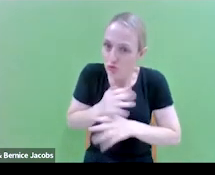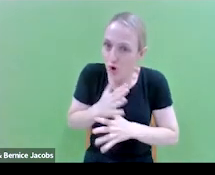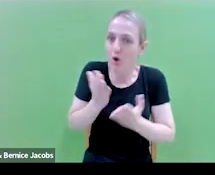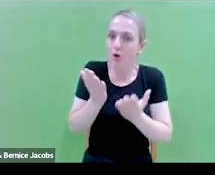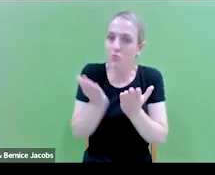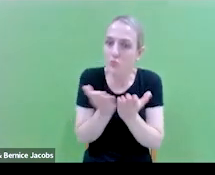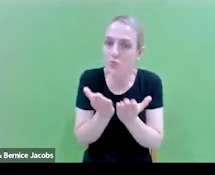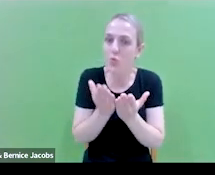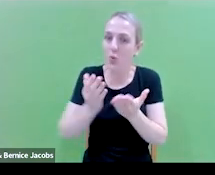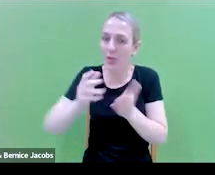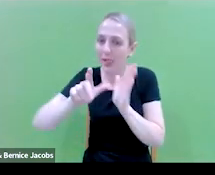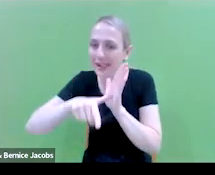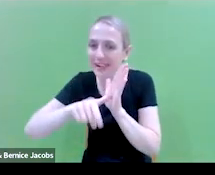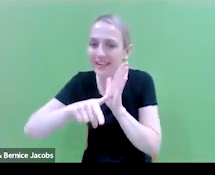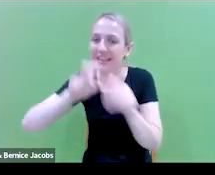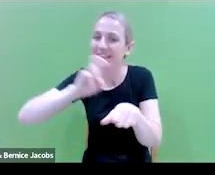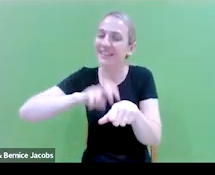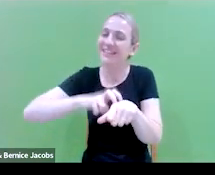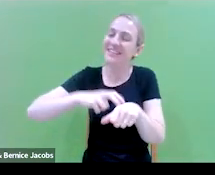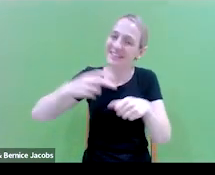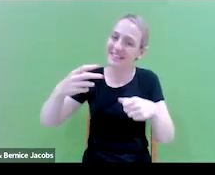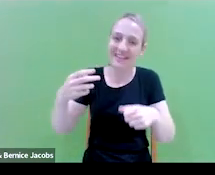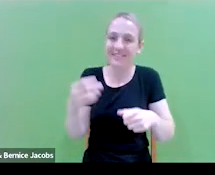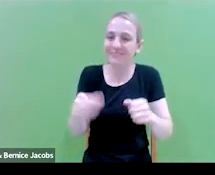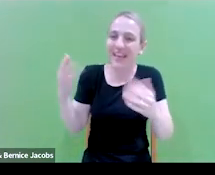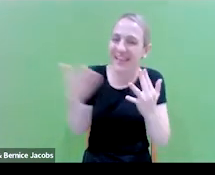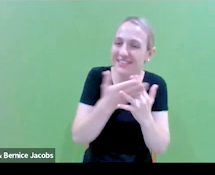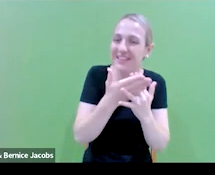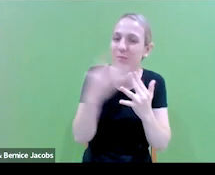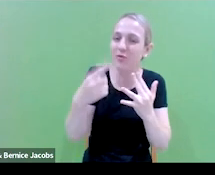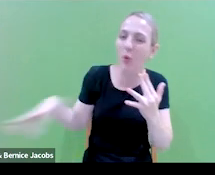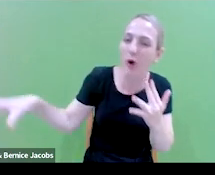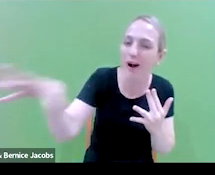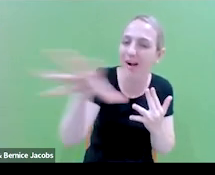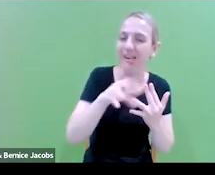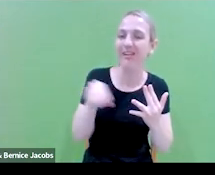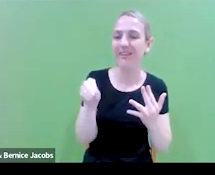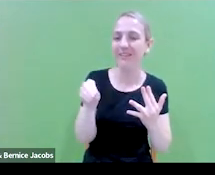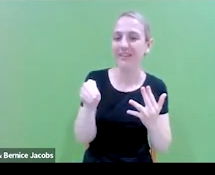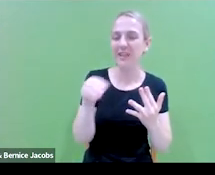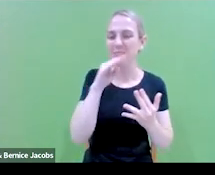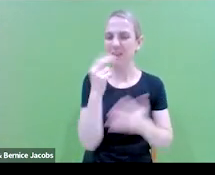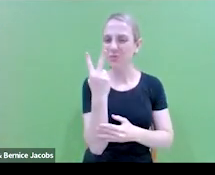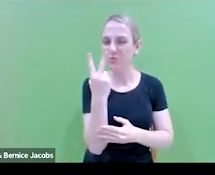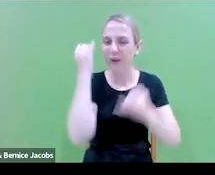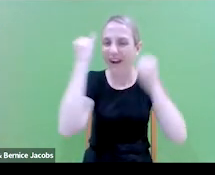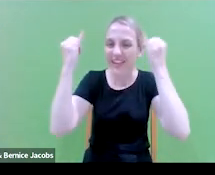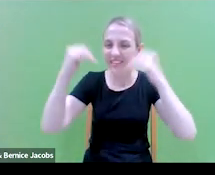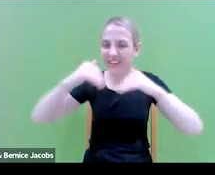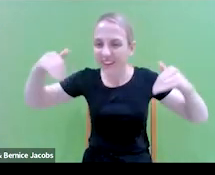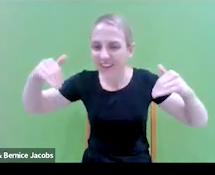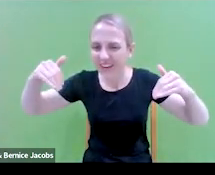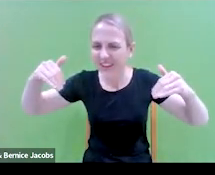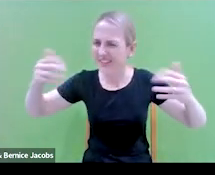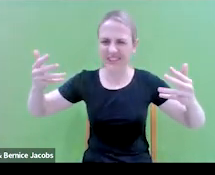making a difference. So it shouldn't be seen as separate. And I think this is currently what South Africans are still doing. We're seeing it as